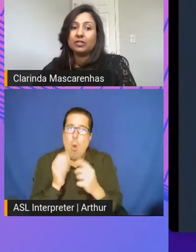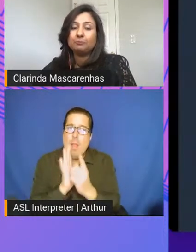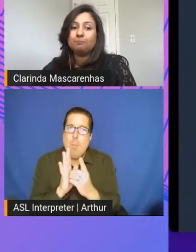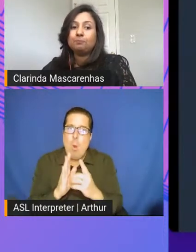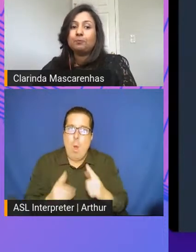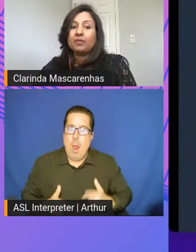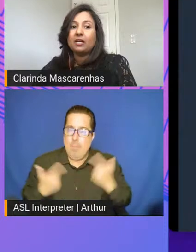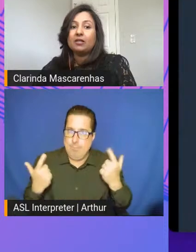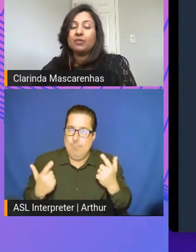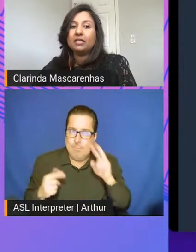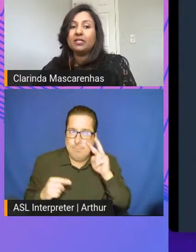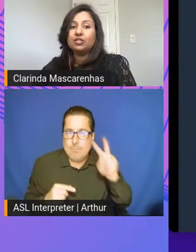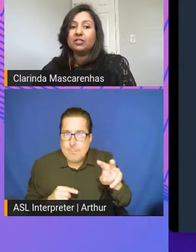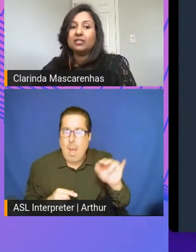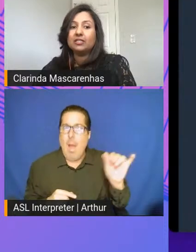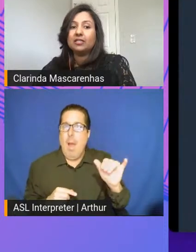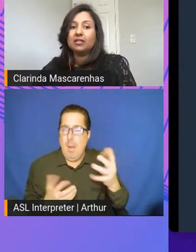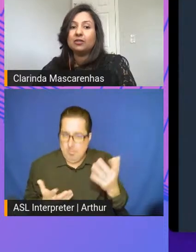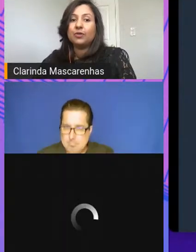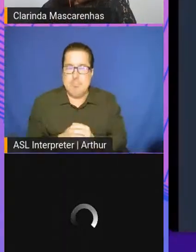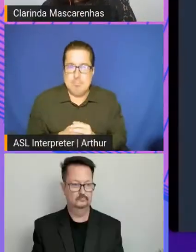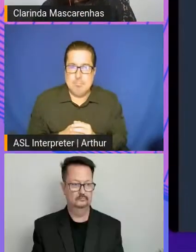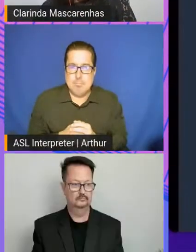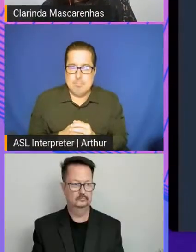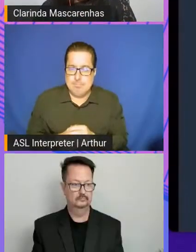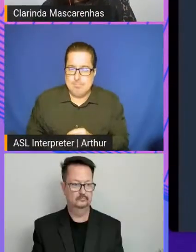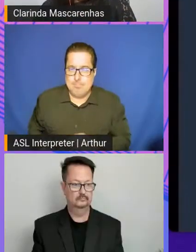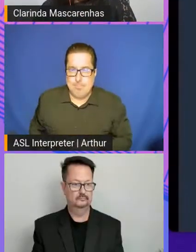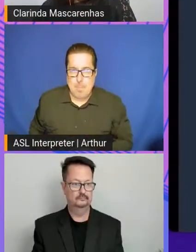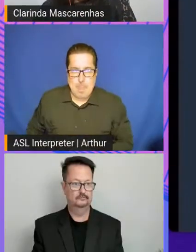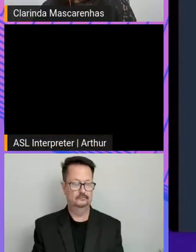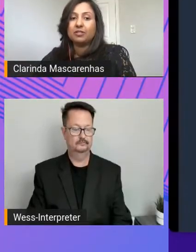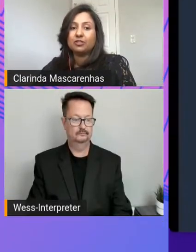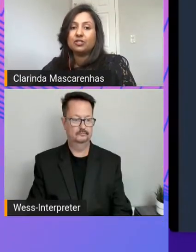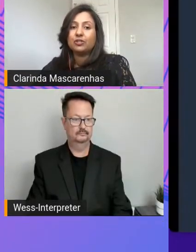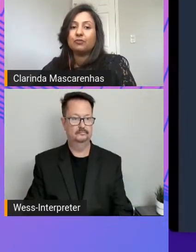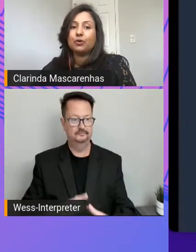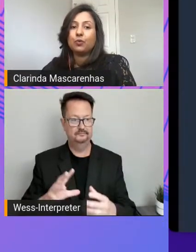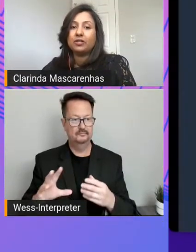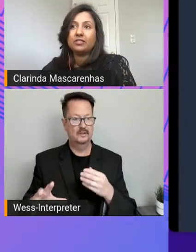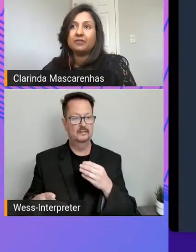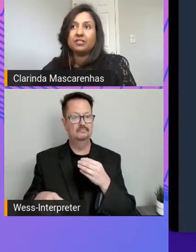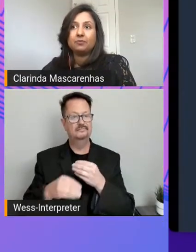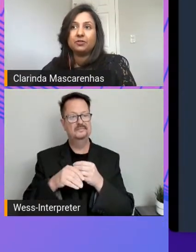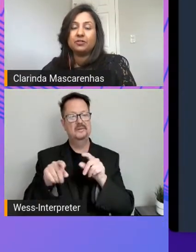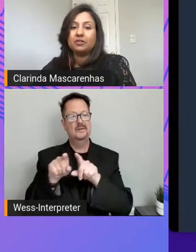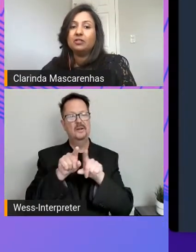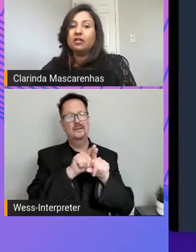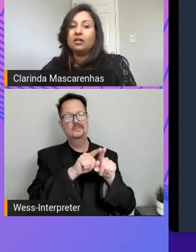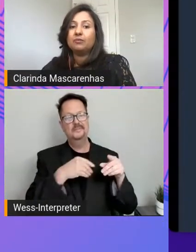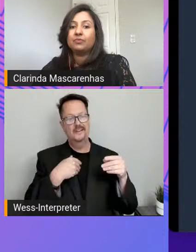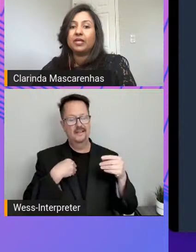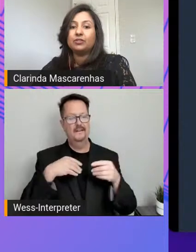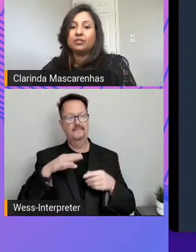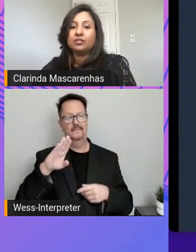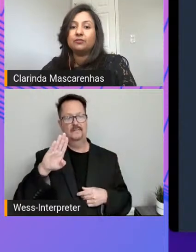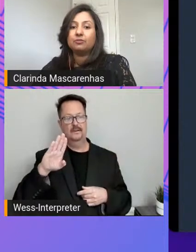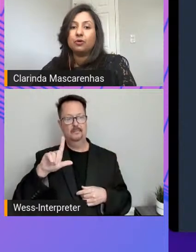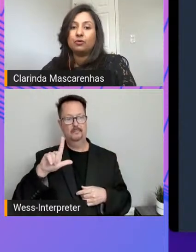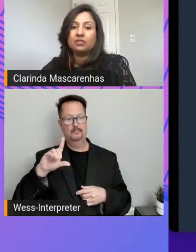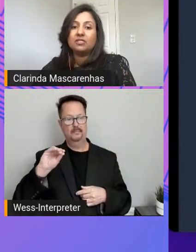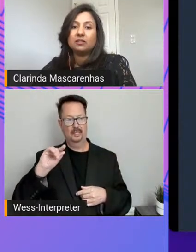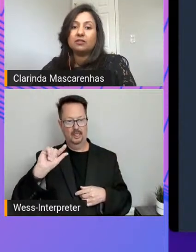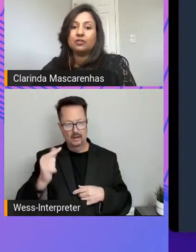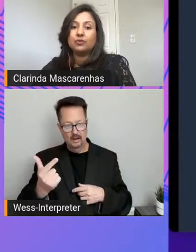as well. Additionally, we also have blogs that are published. So if you want to dive deeper into the